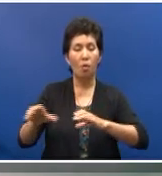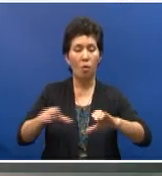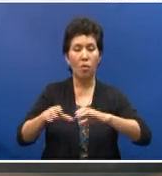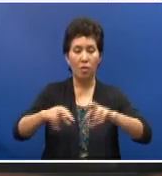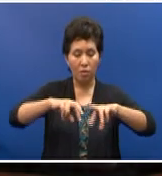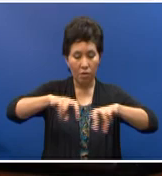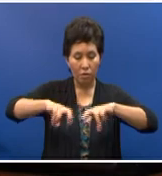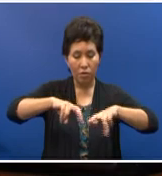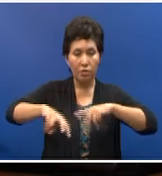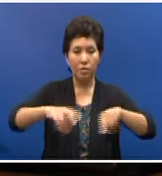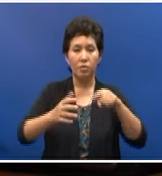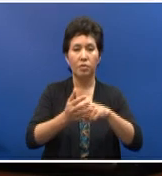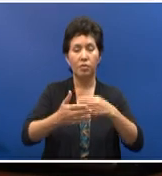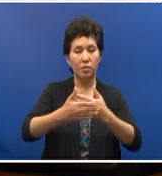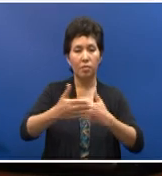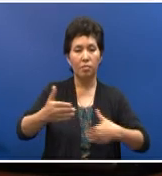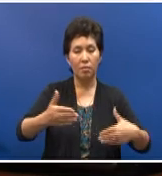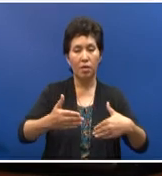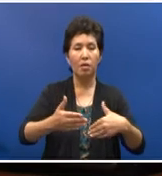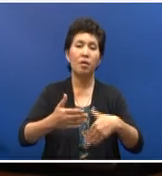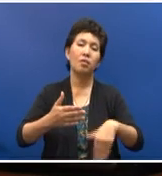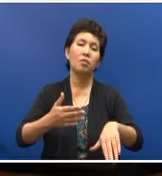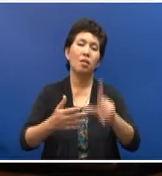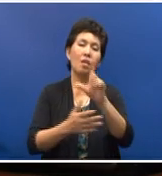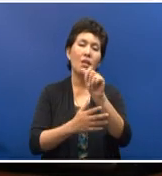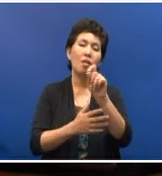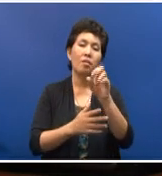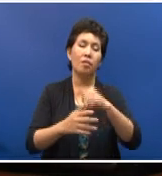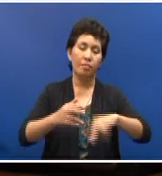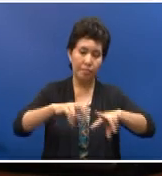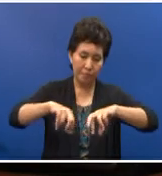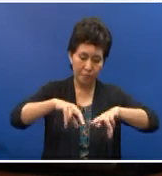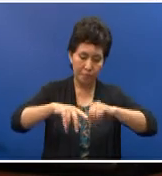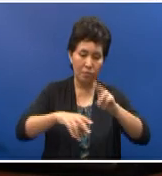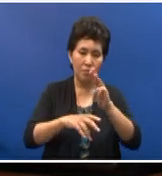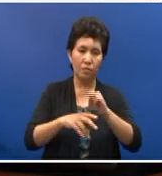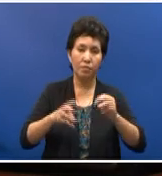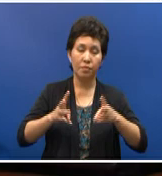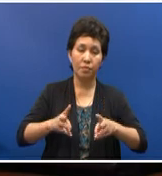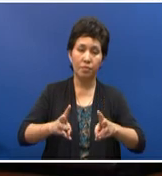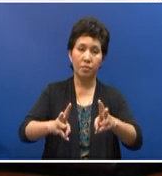research. Okay, so with the background in anthropology, okay, you have learned about the research method or whatsoever.